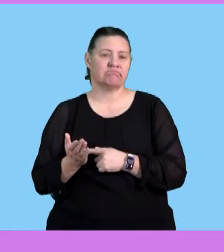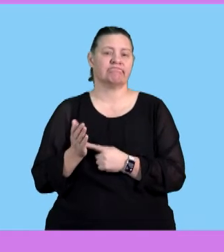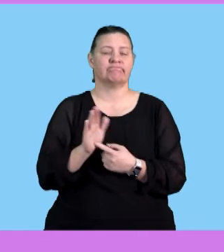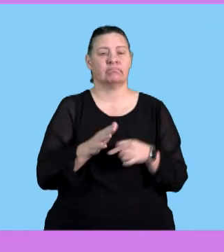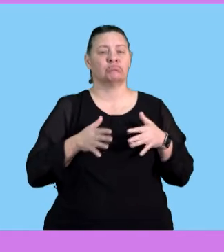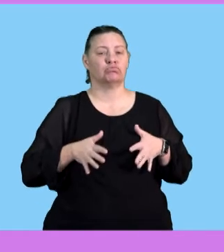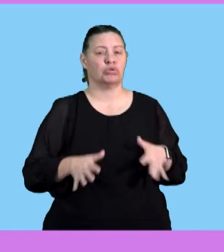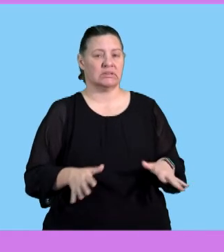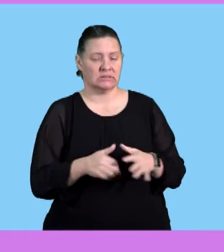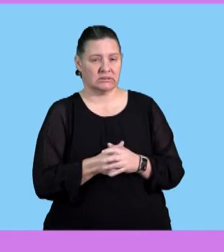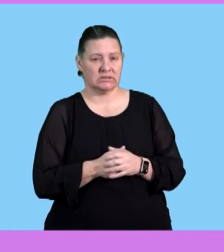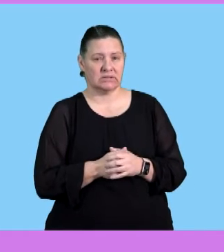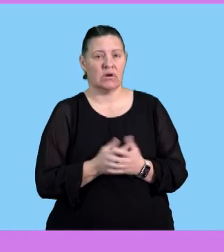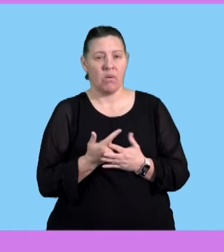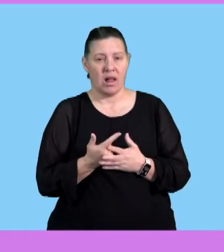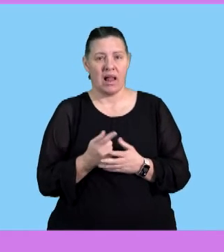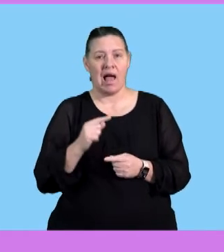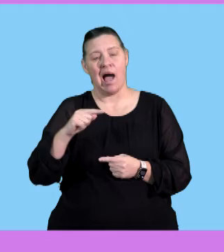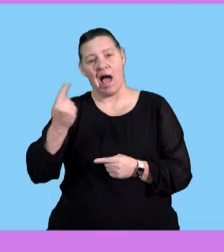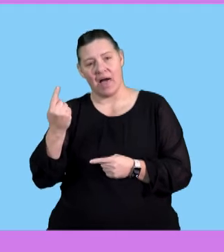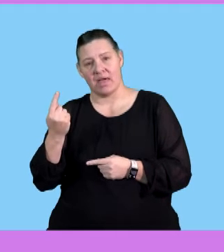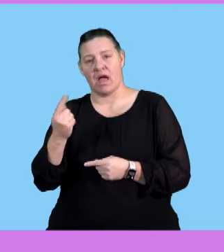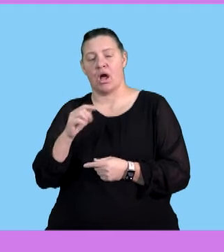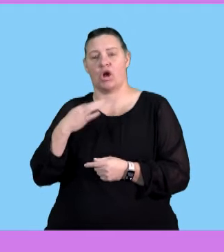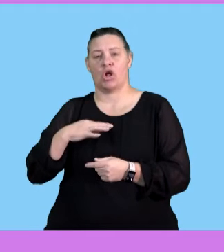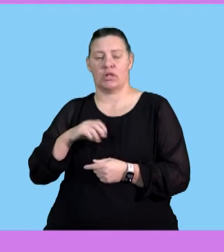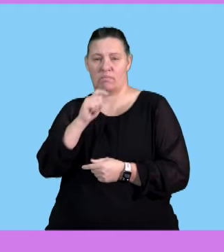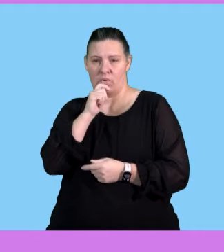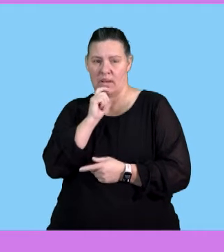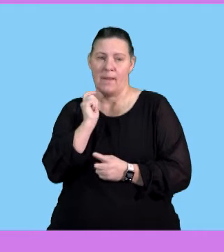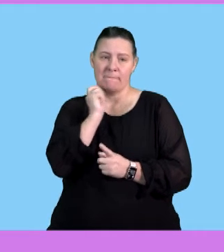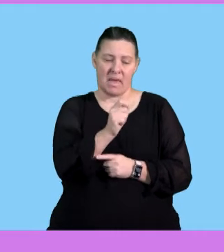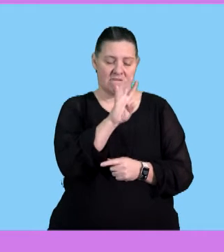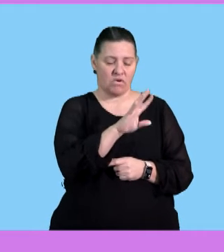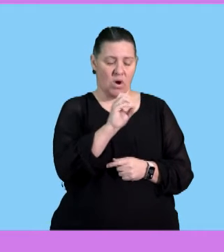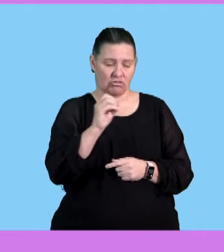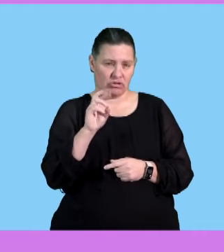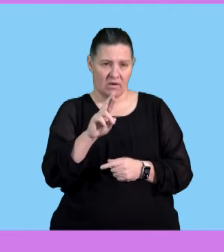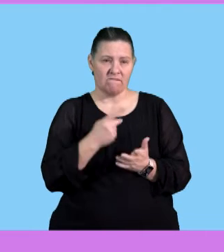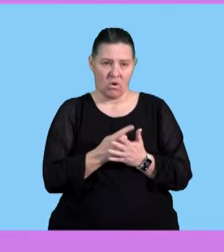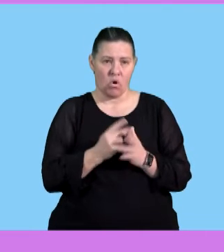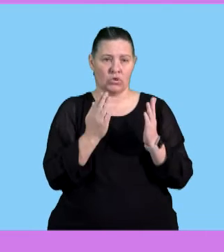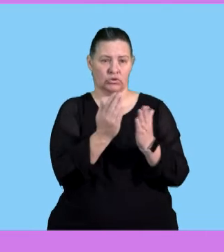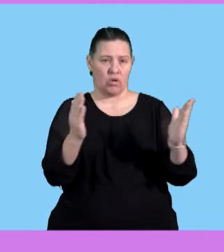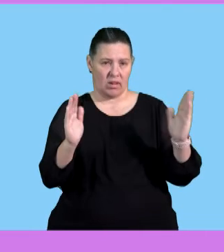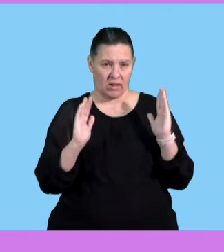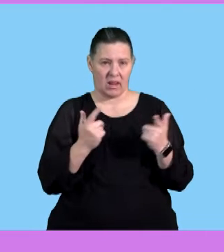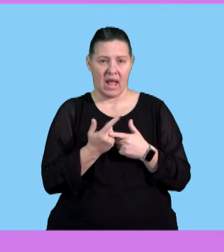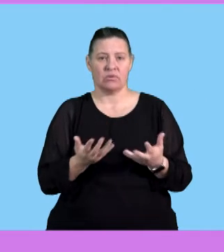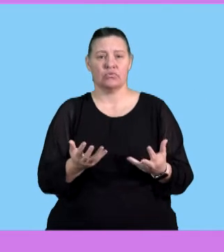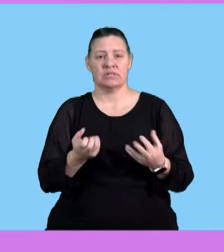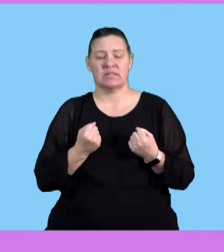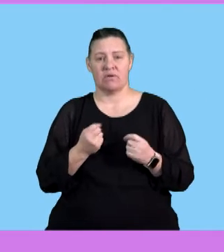Nomsa decides to display her dresses at an additional girls' morning. She pays 400 Rand for her